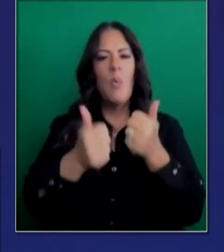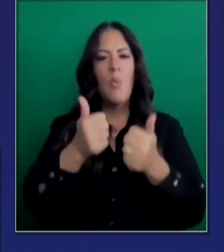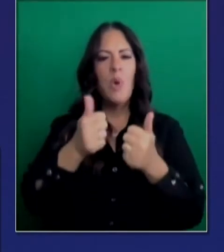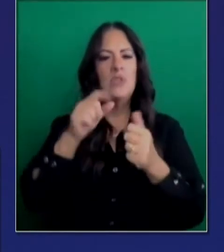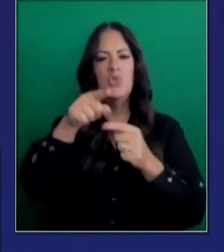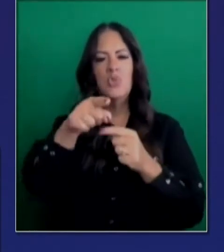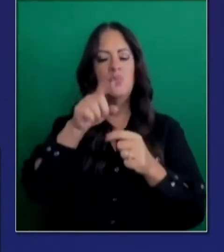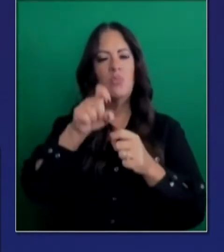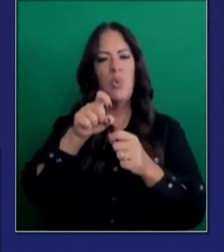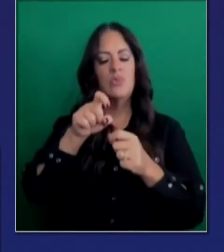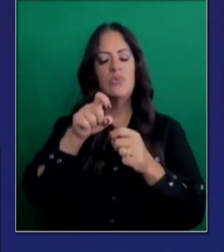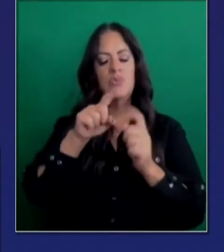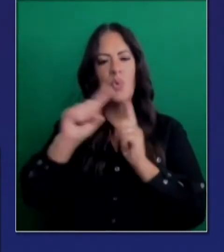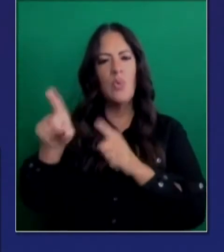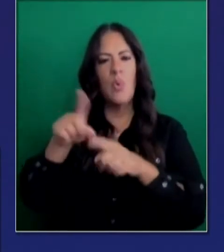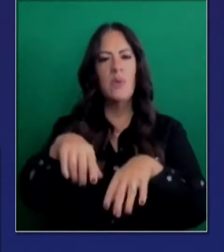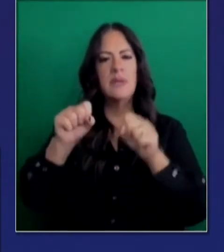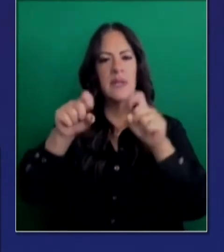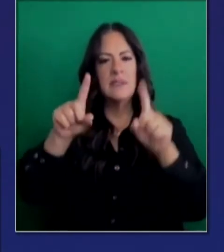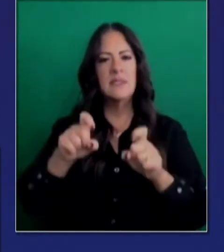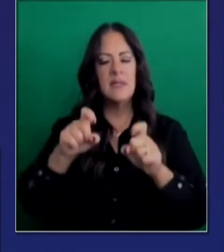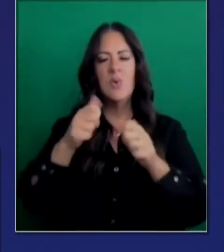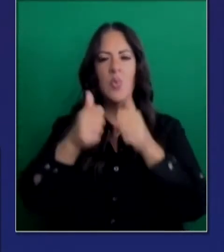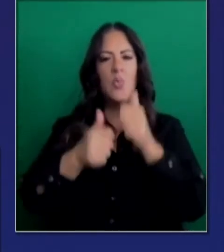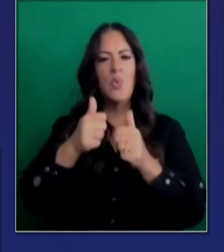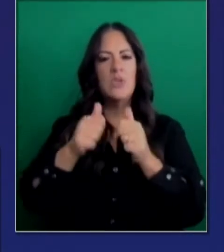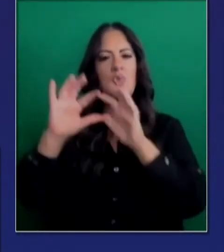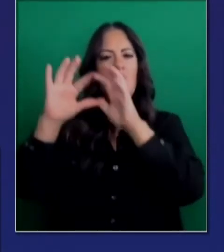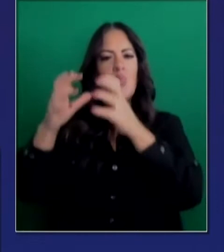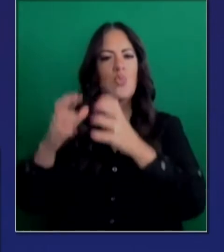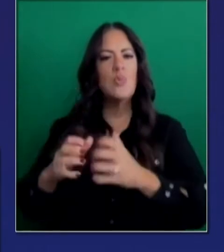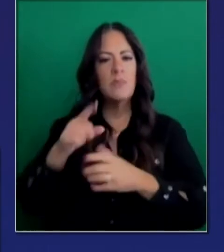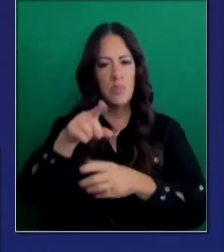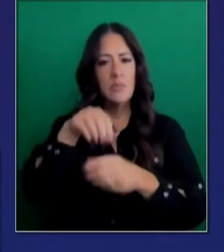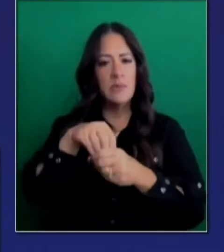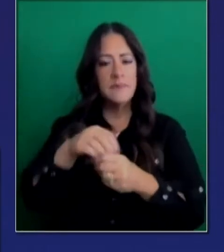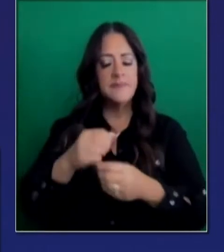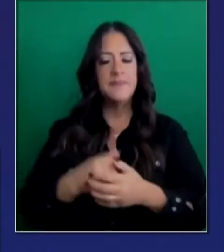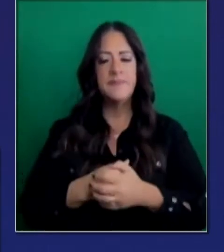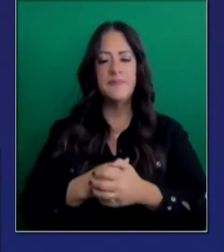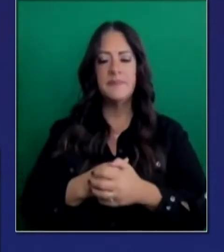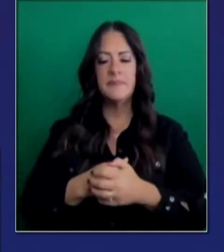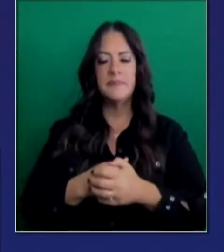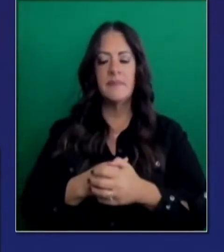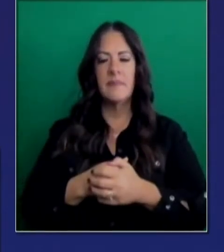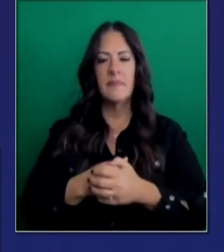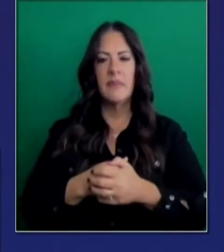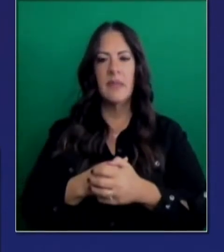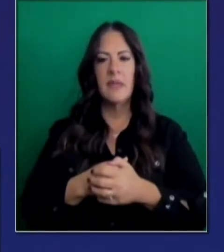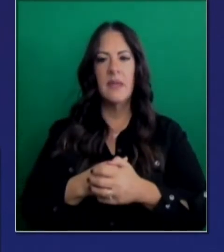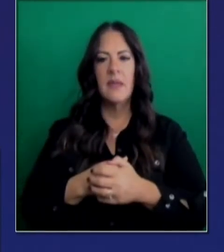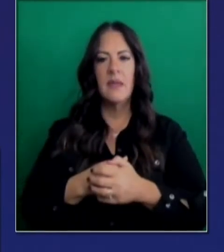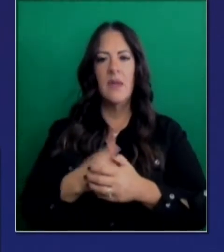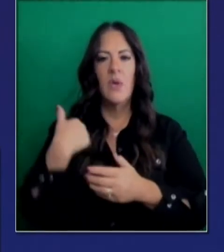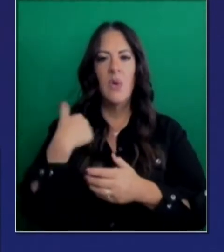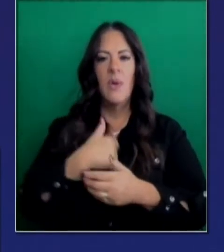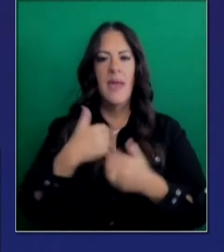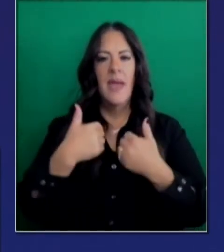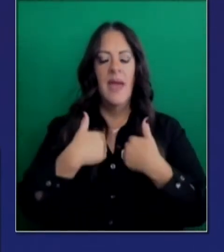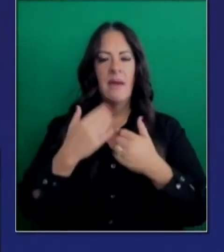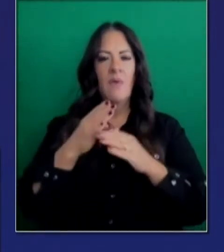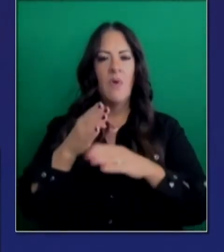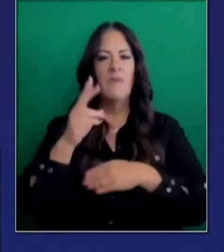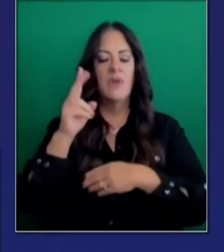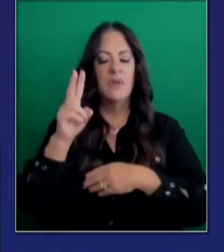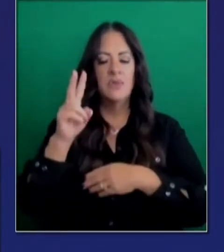doses in. Again, just a little over 2.5 million doses, and that's just doses. We obviously are going to need substantially